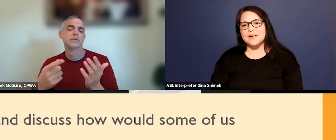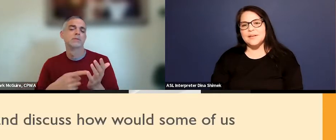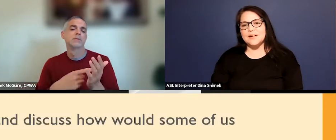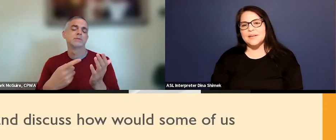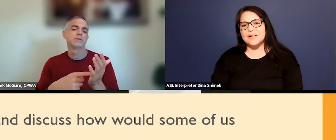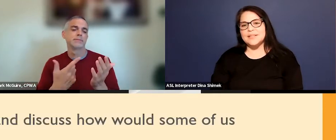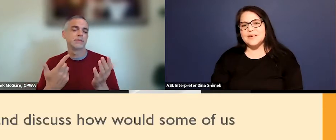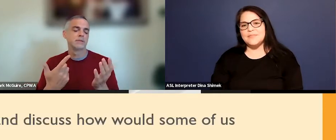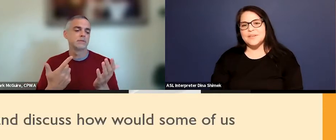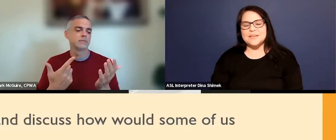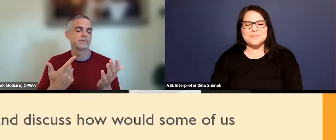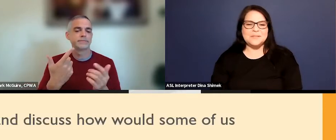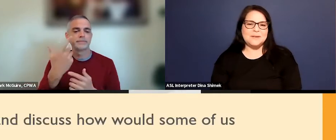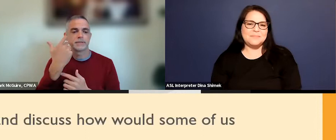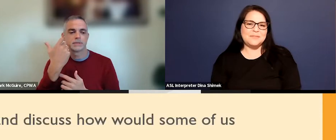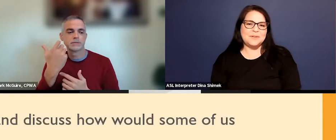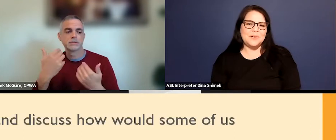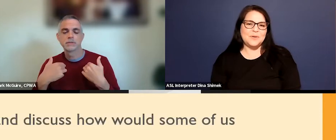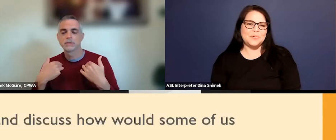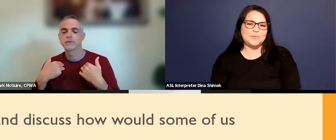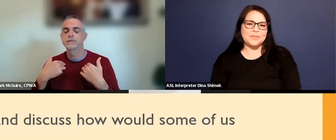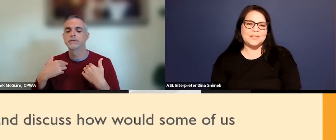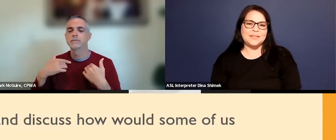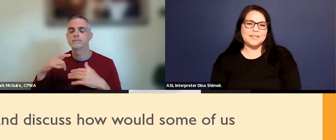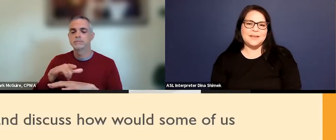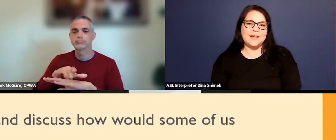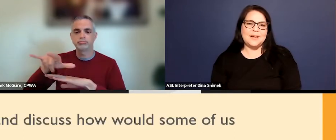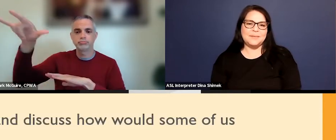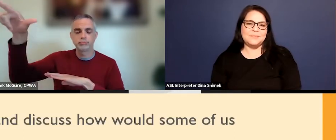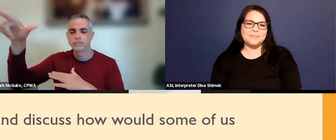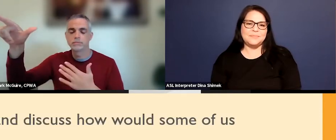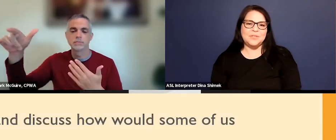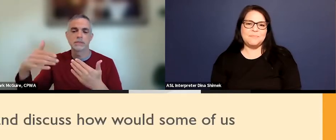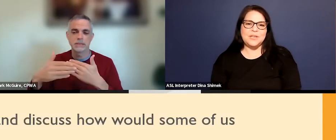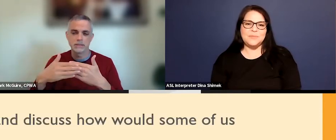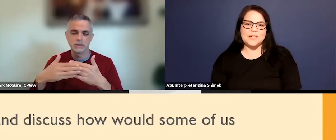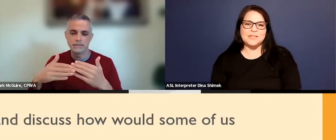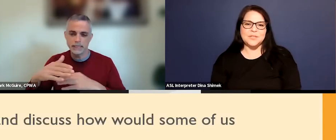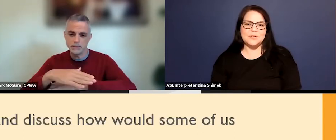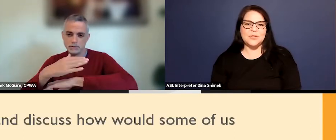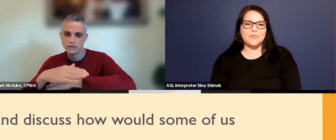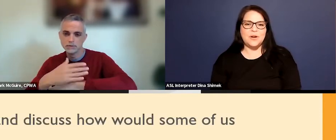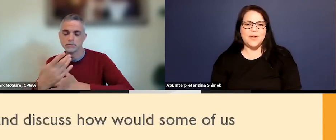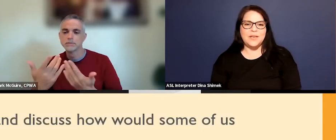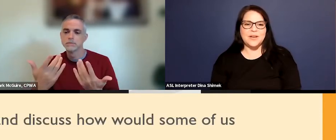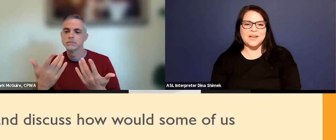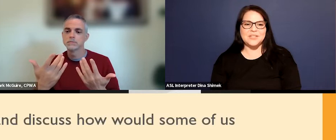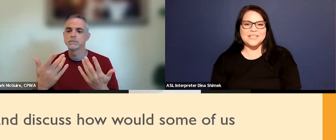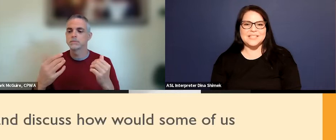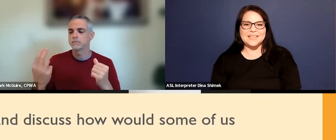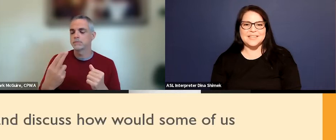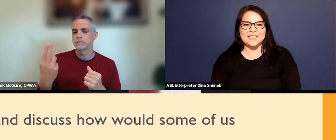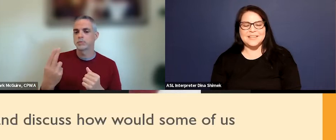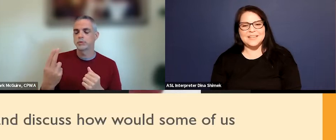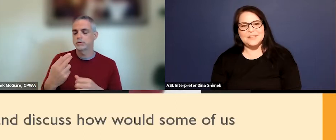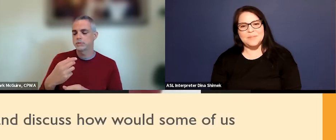let's say, for example, sometimes I would go to the beach because it was close to the runway. You could actually